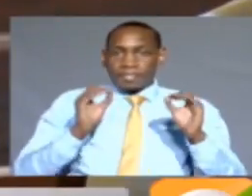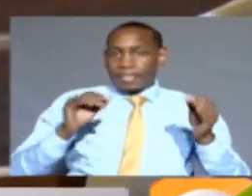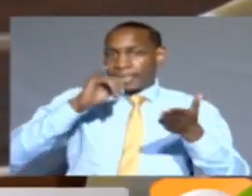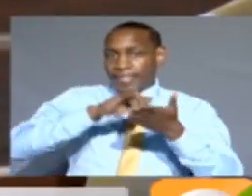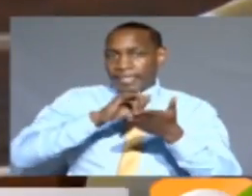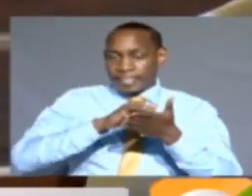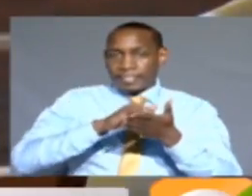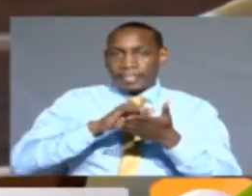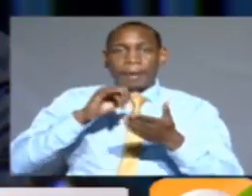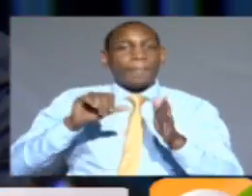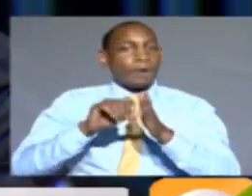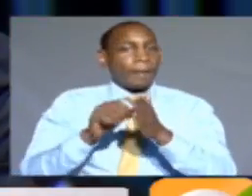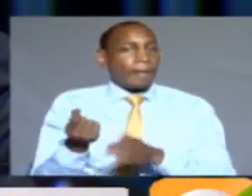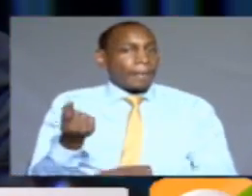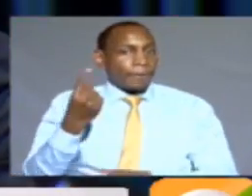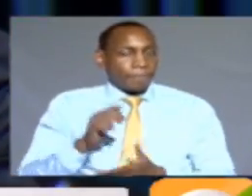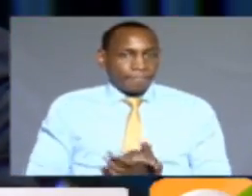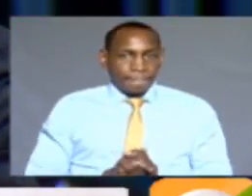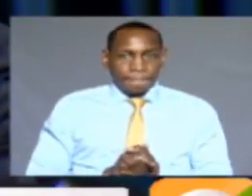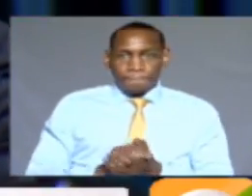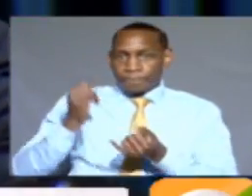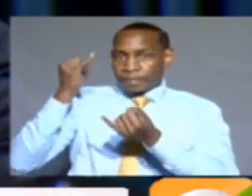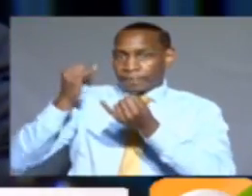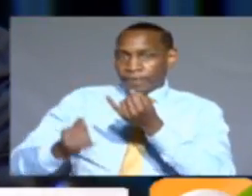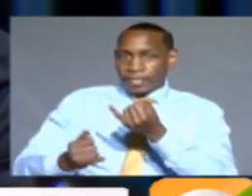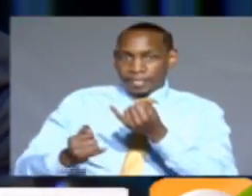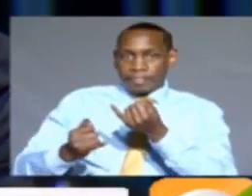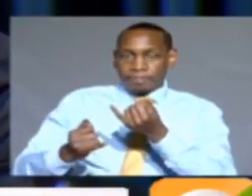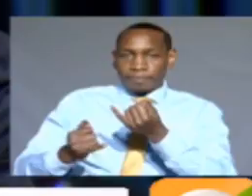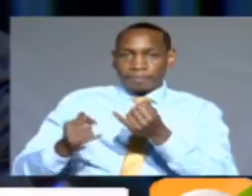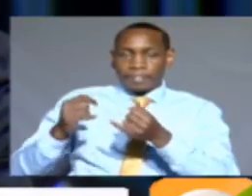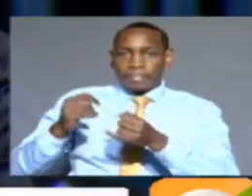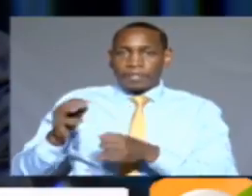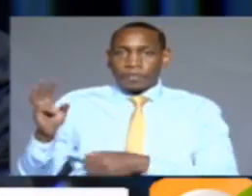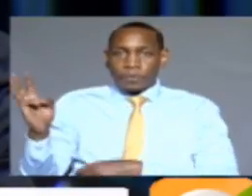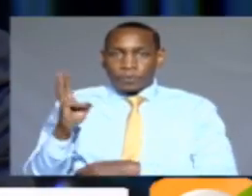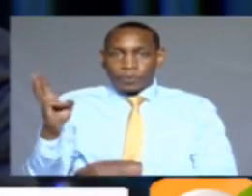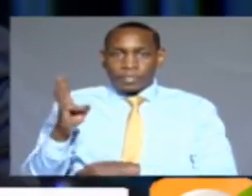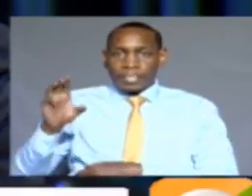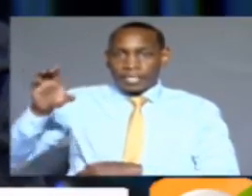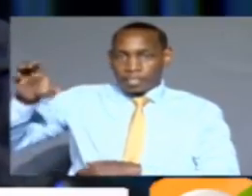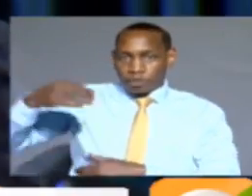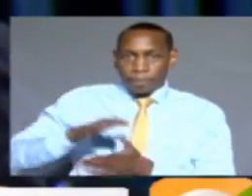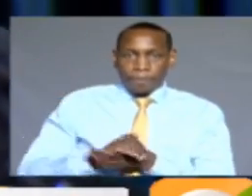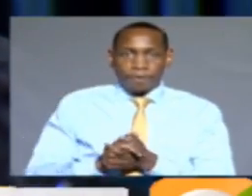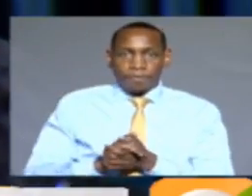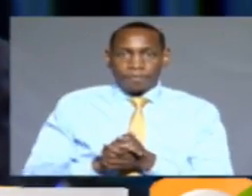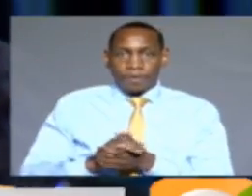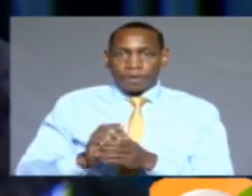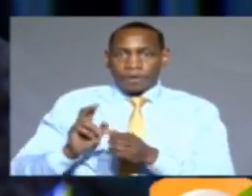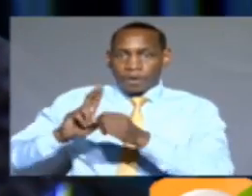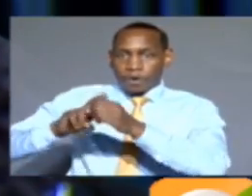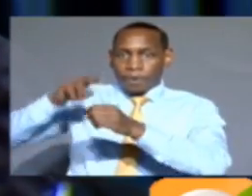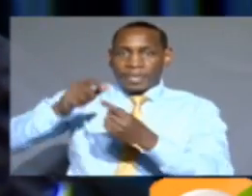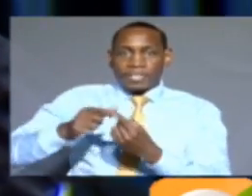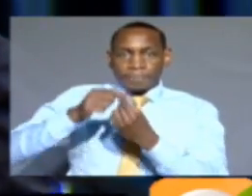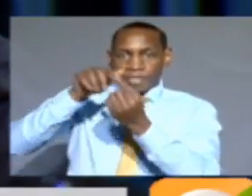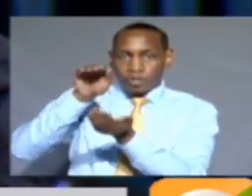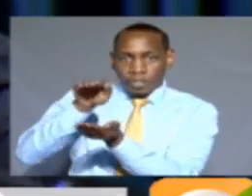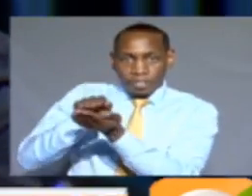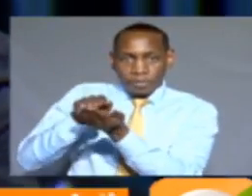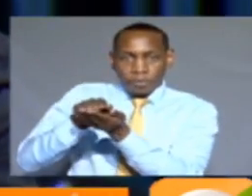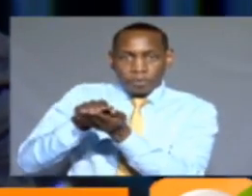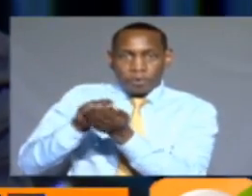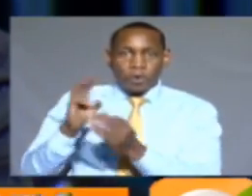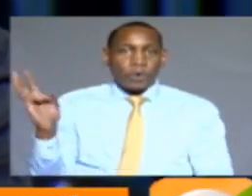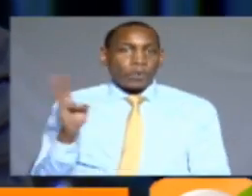That creating a problem. Eventually went into his whiskey store and opened a very special reserve